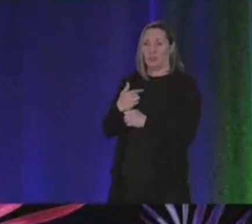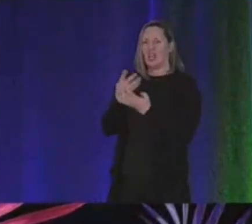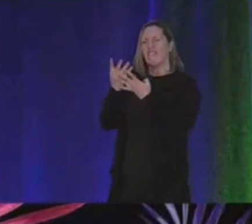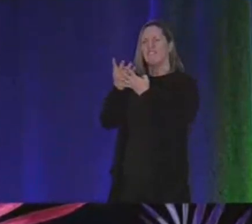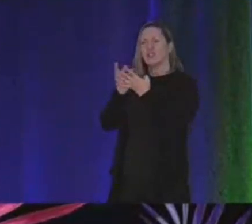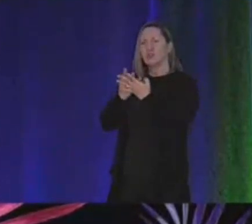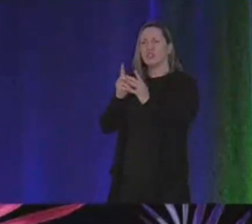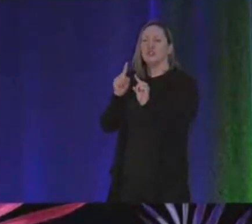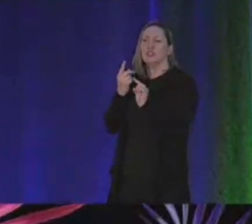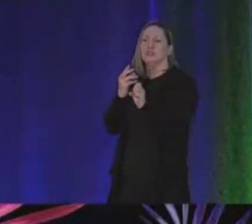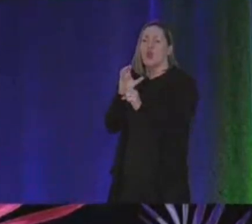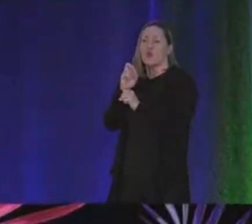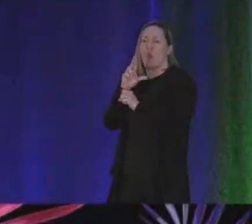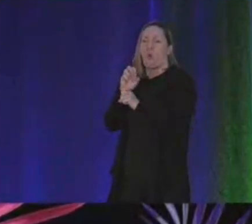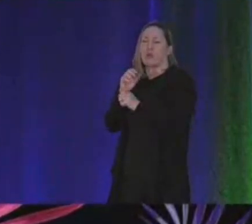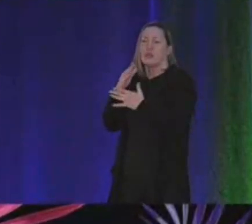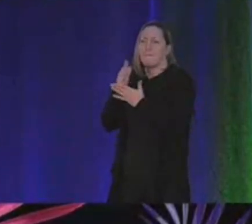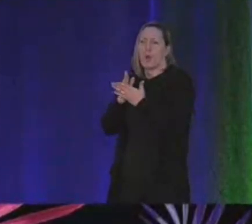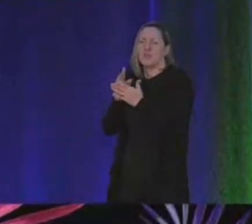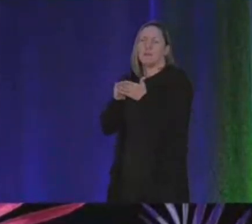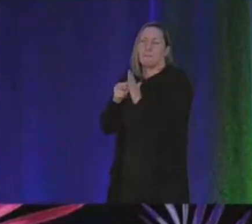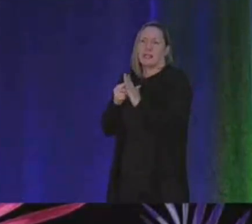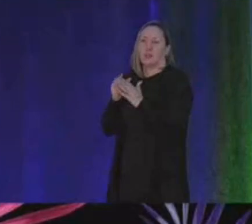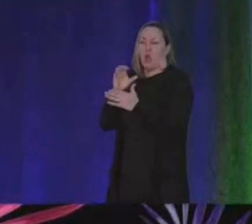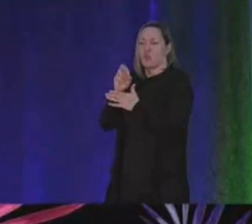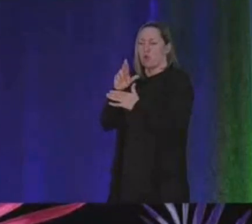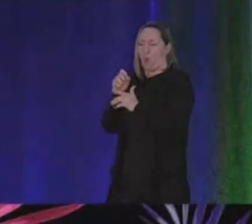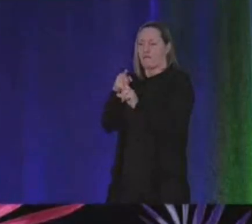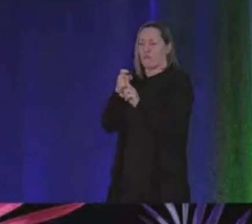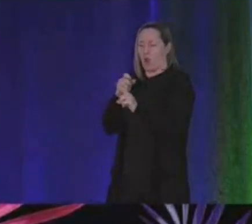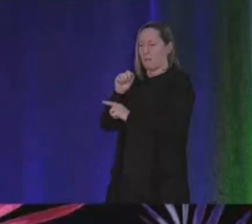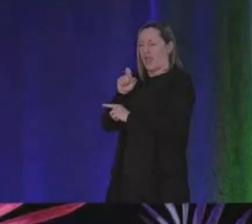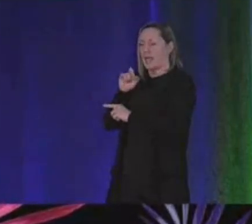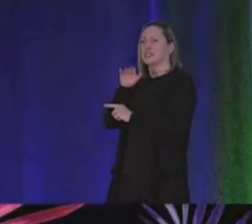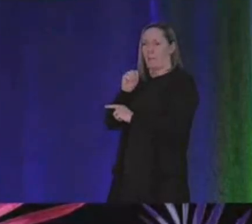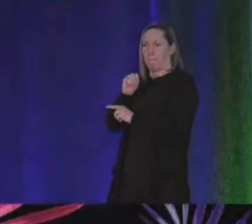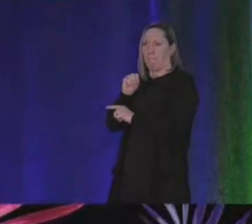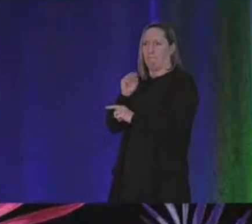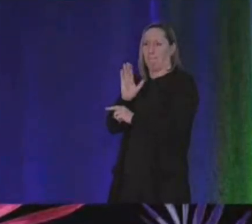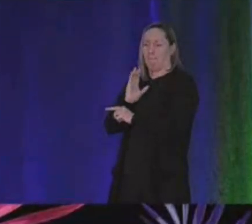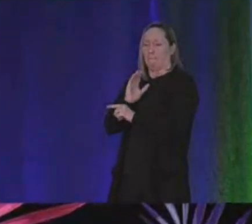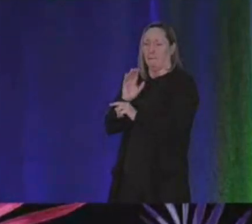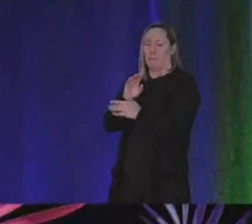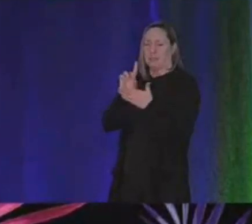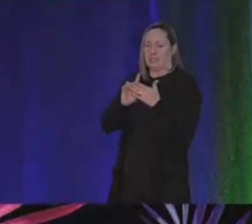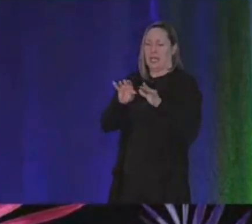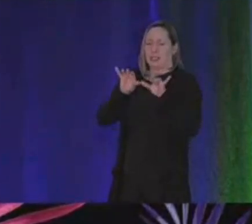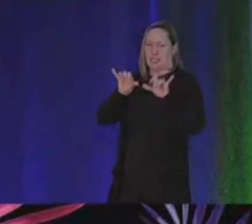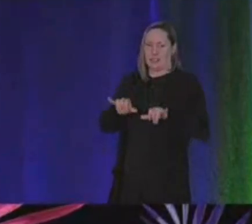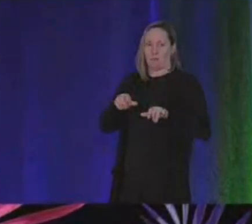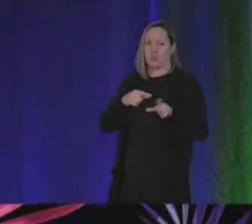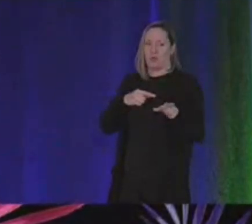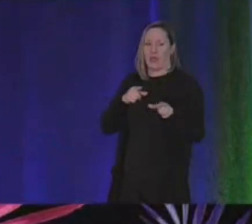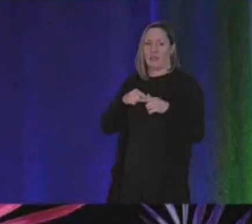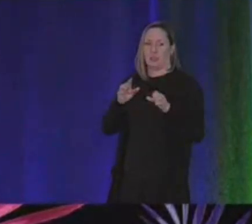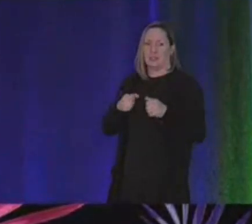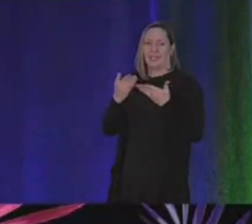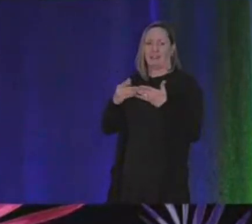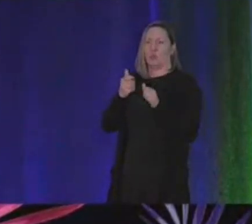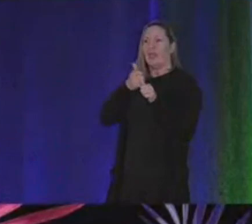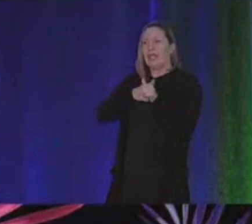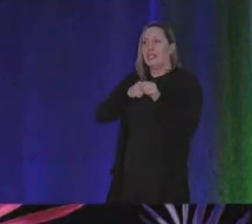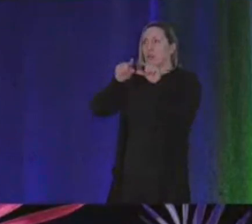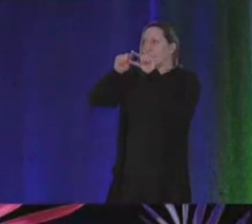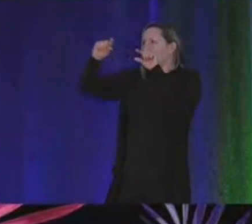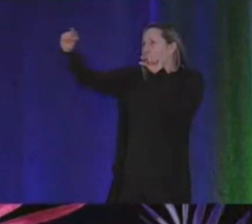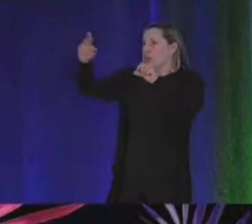just with the core components, which means like the components that come from Axiom design systems. So, this gives you like, which components being used